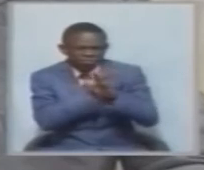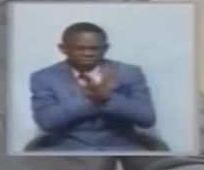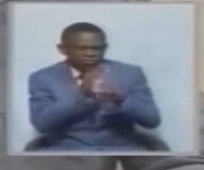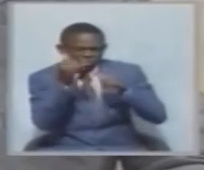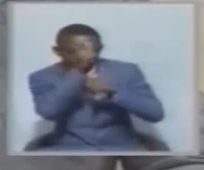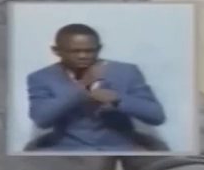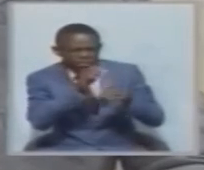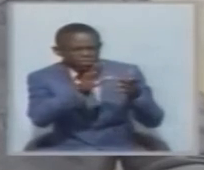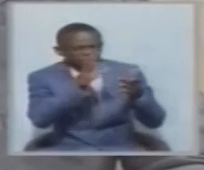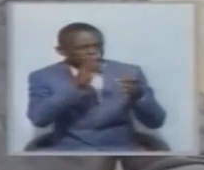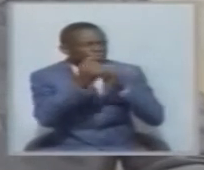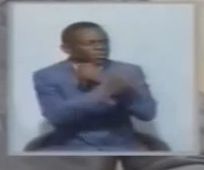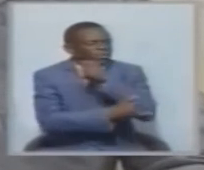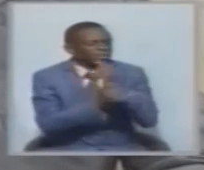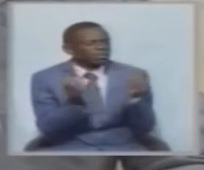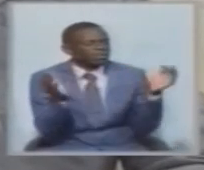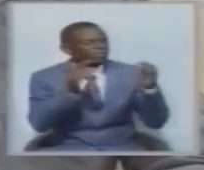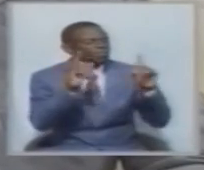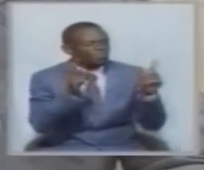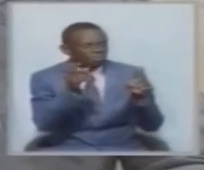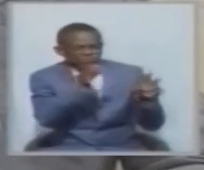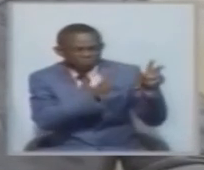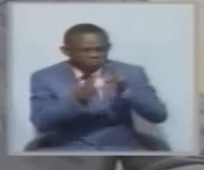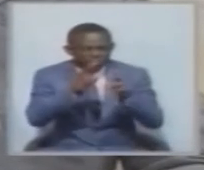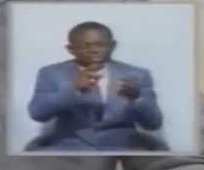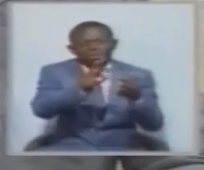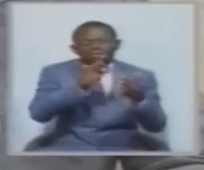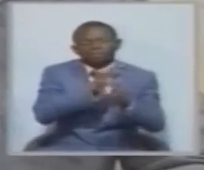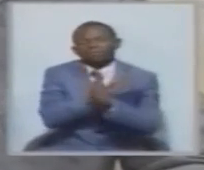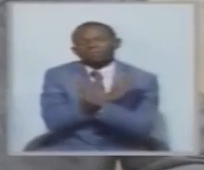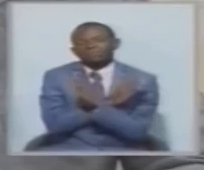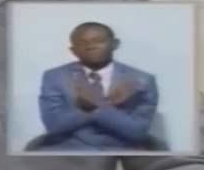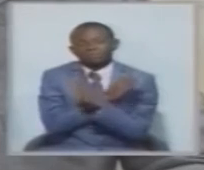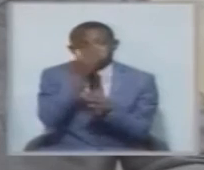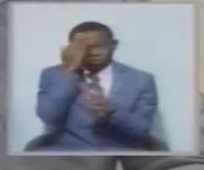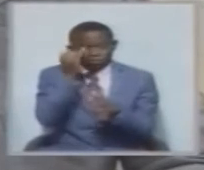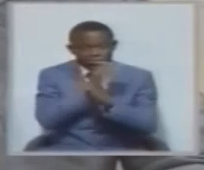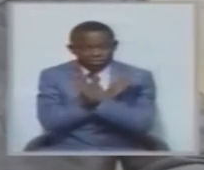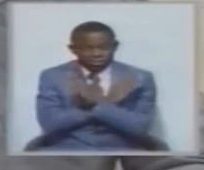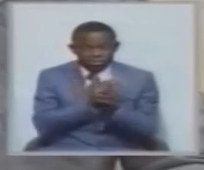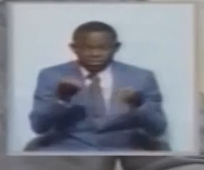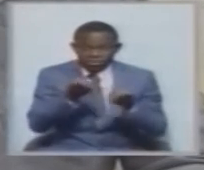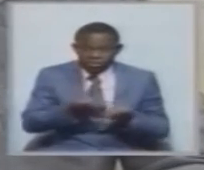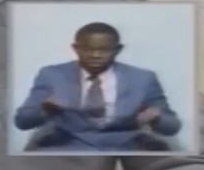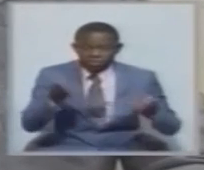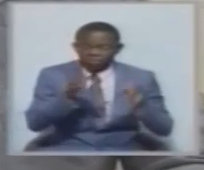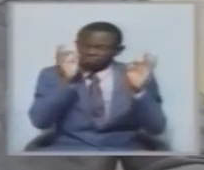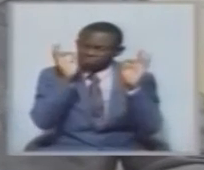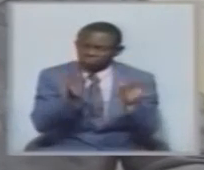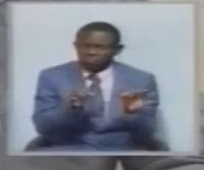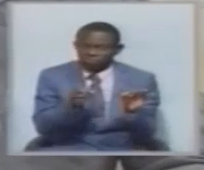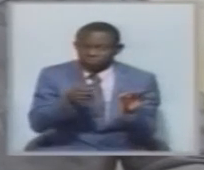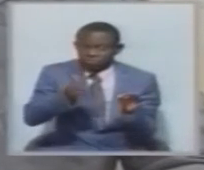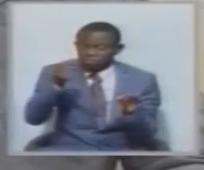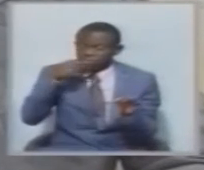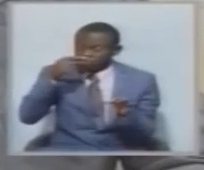for the people to come, because we are having about, you already mentioned the number, 4,000 plus,